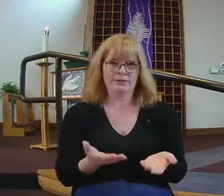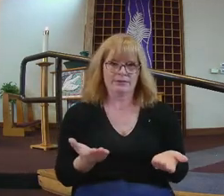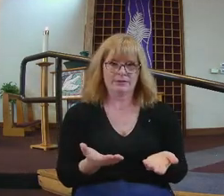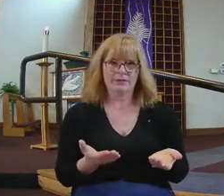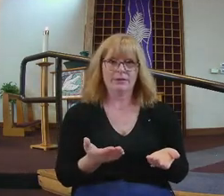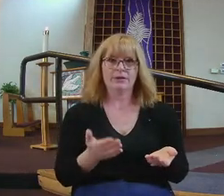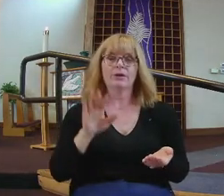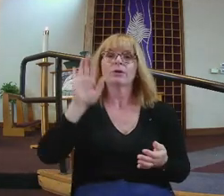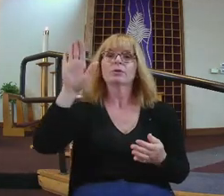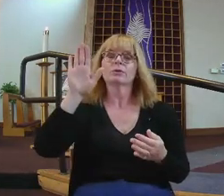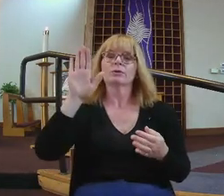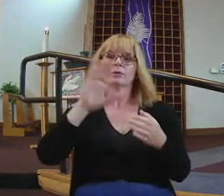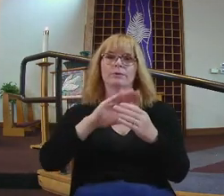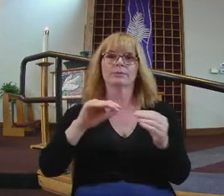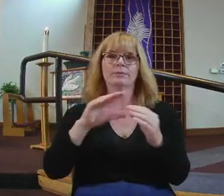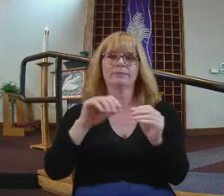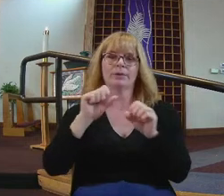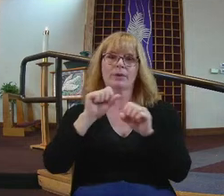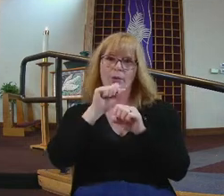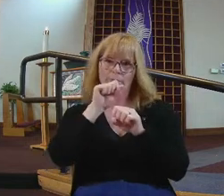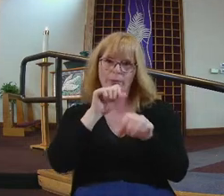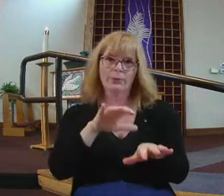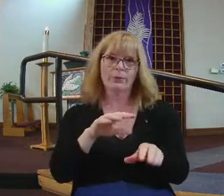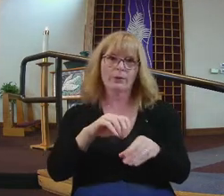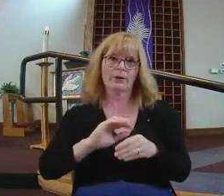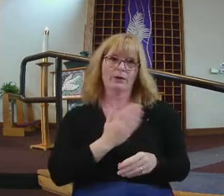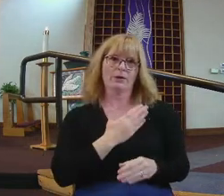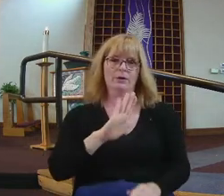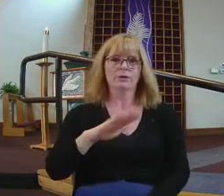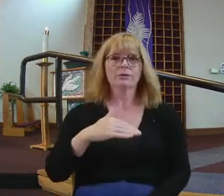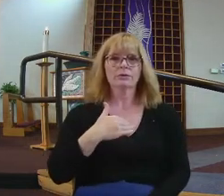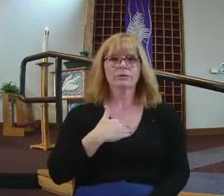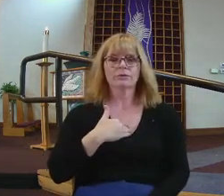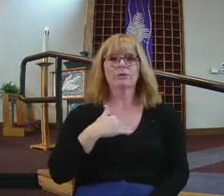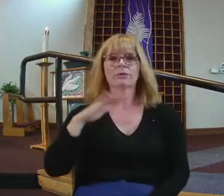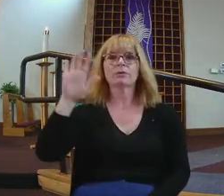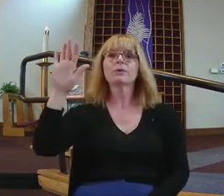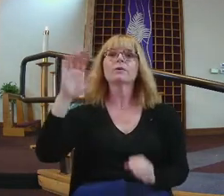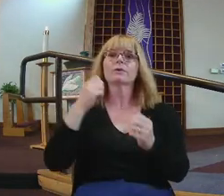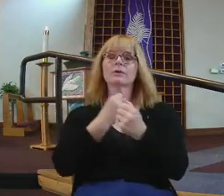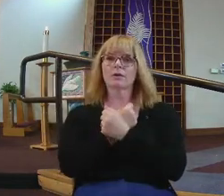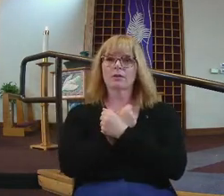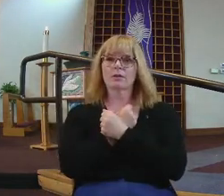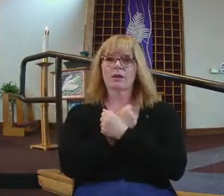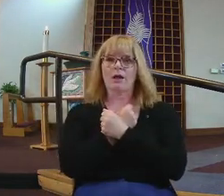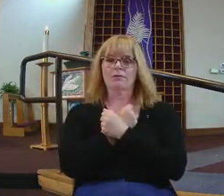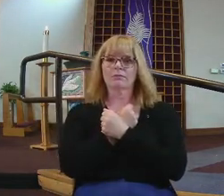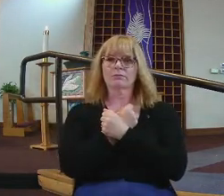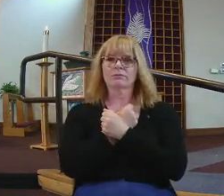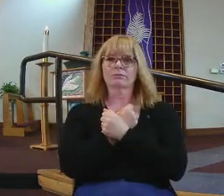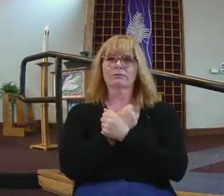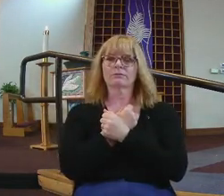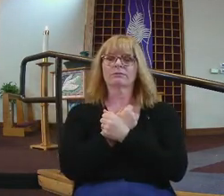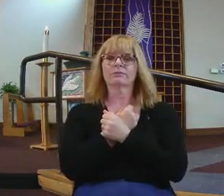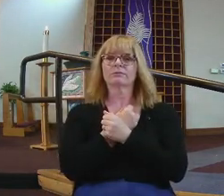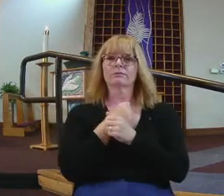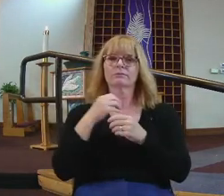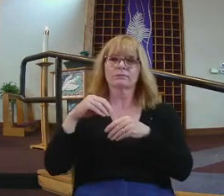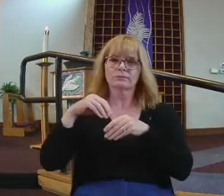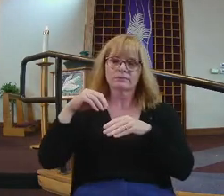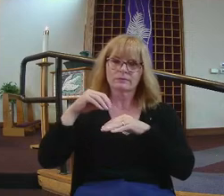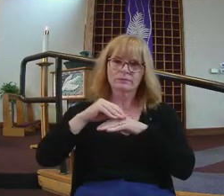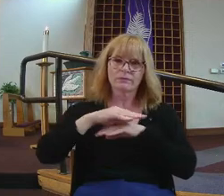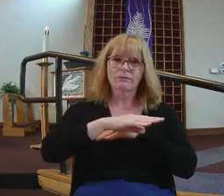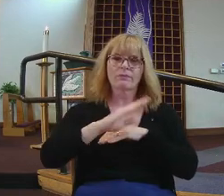your word into our souls. Engrave your covenant of grace into our minds and hearts. Cultivate